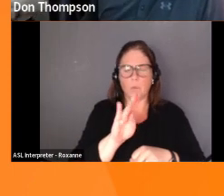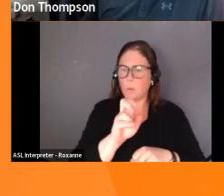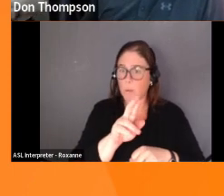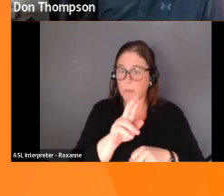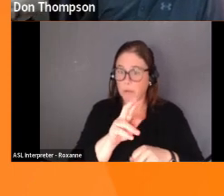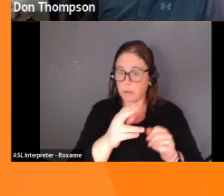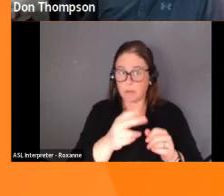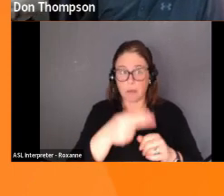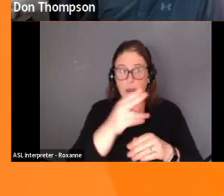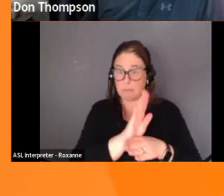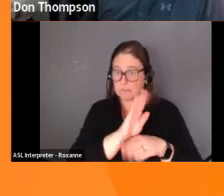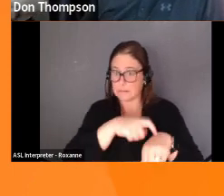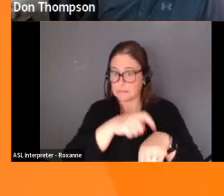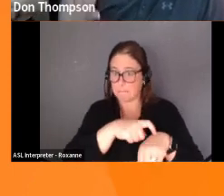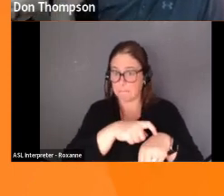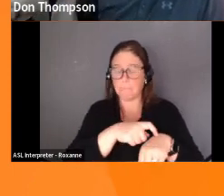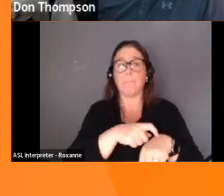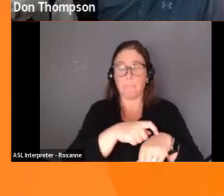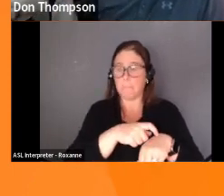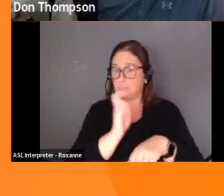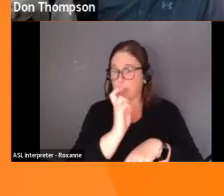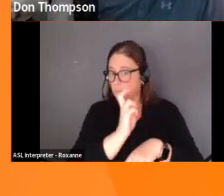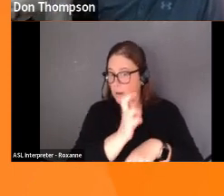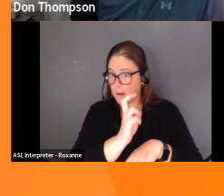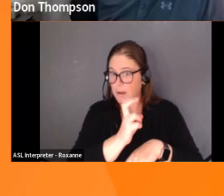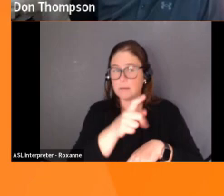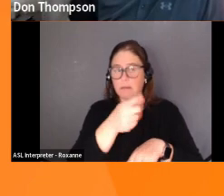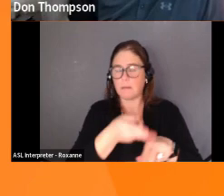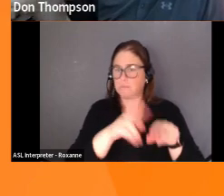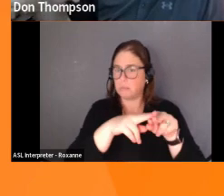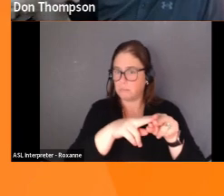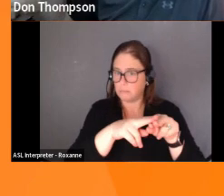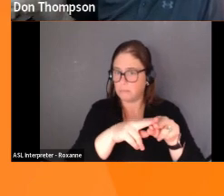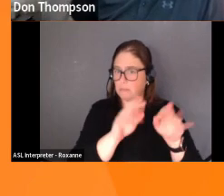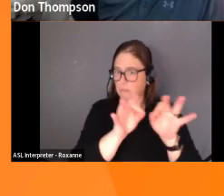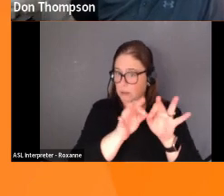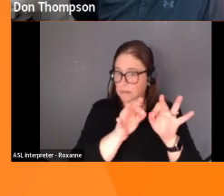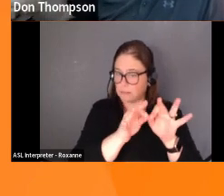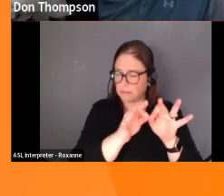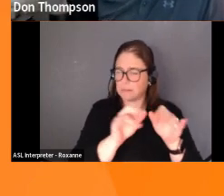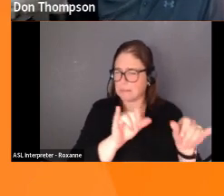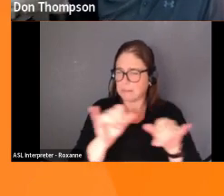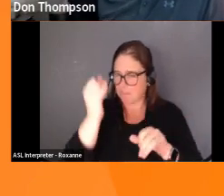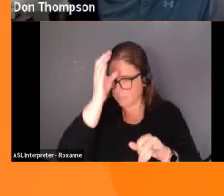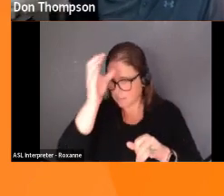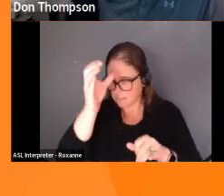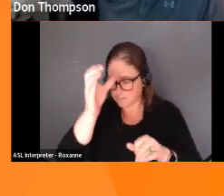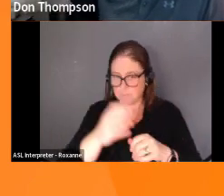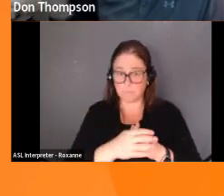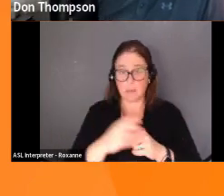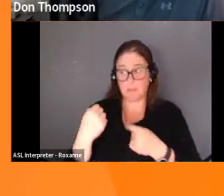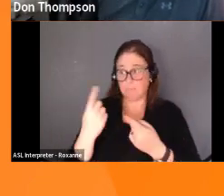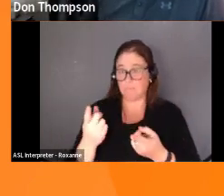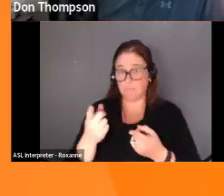high times when people all need rides. They add surge pricing. What's happened is those fees have gone up and up and